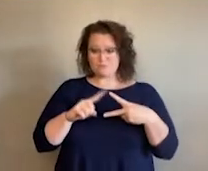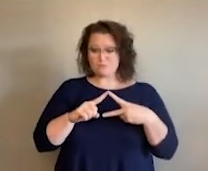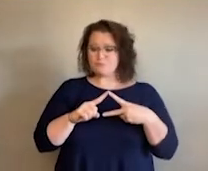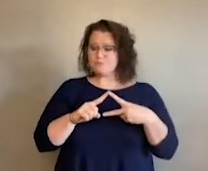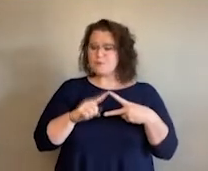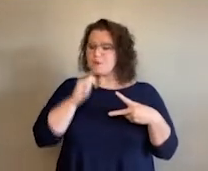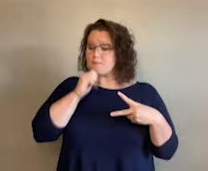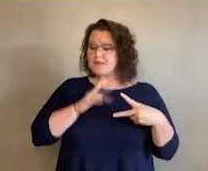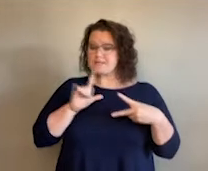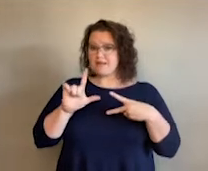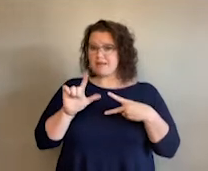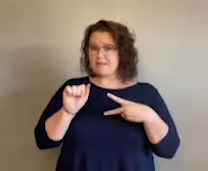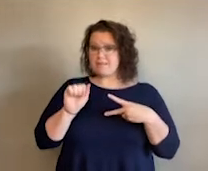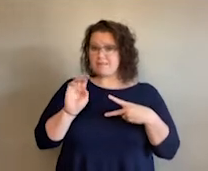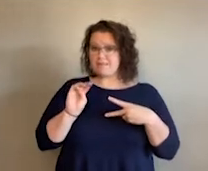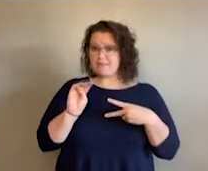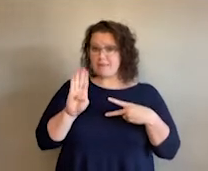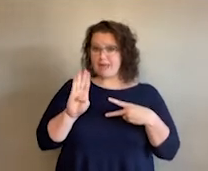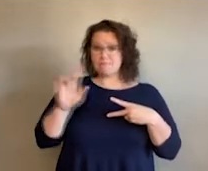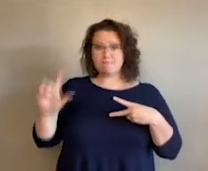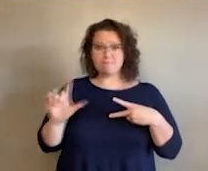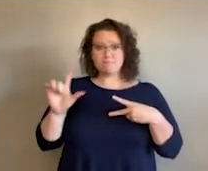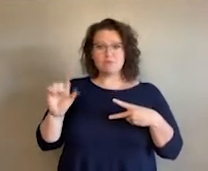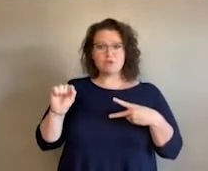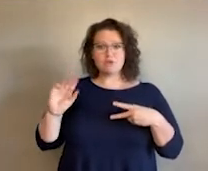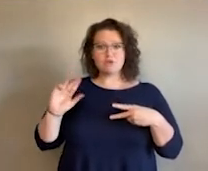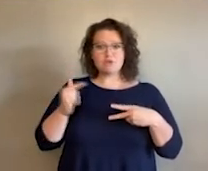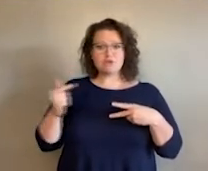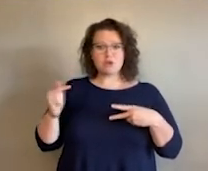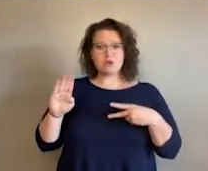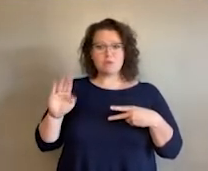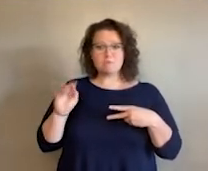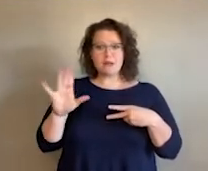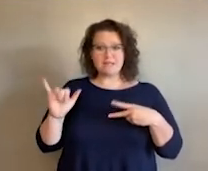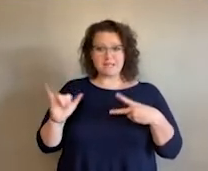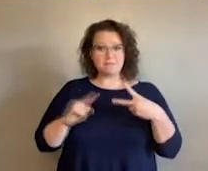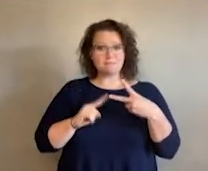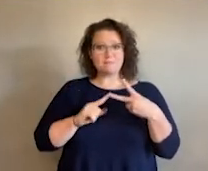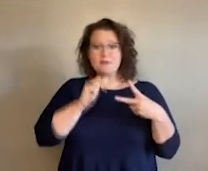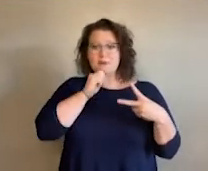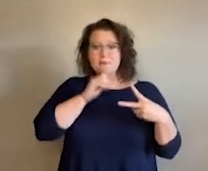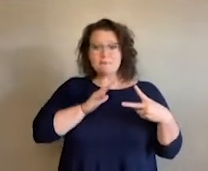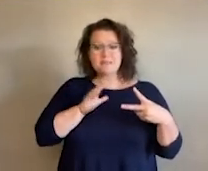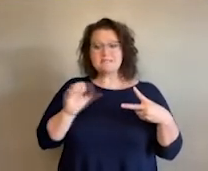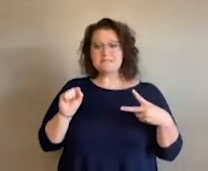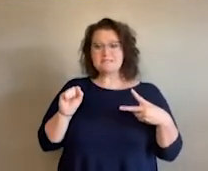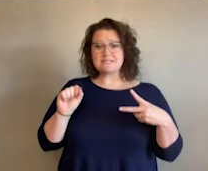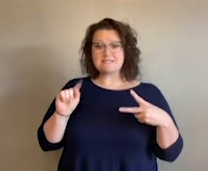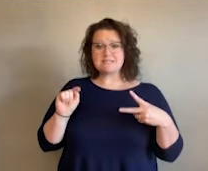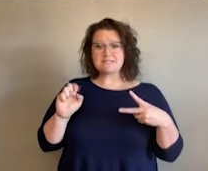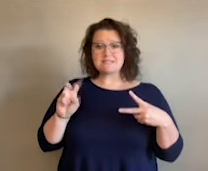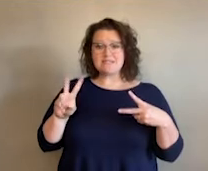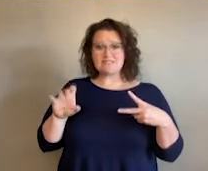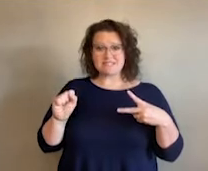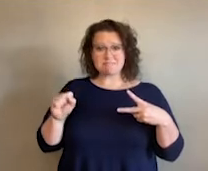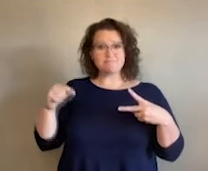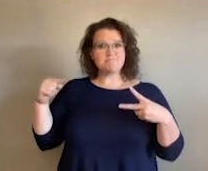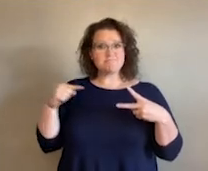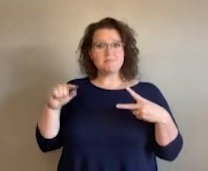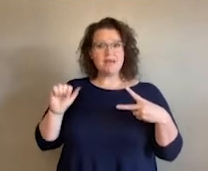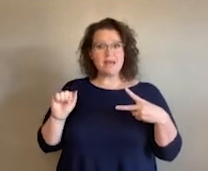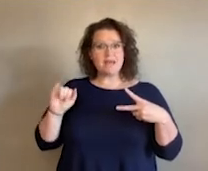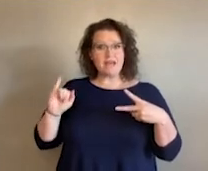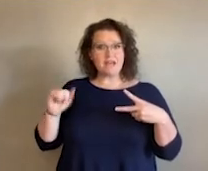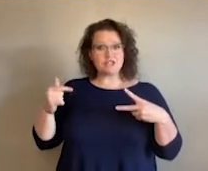media technologist at Sug Bundy in Farmville, and we're going to have Miss Stevens, Casey Stevens, coming to us, AIG teacher